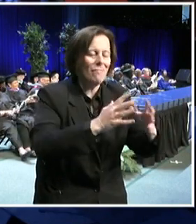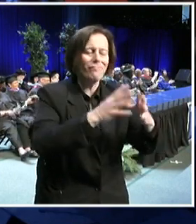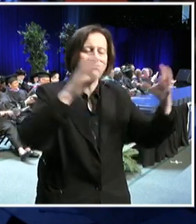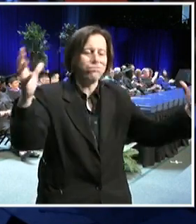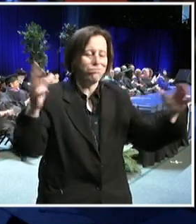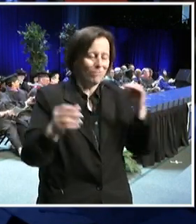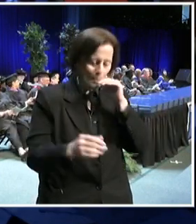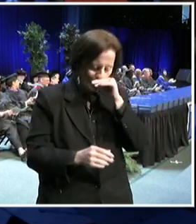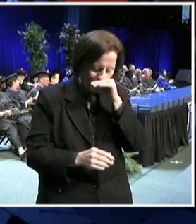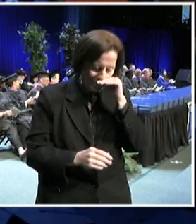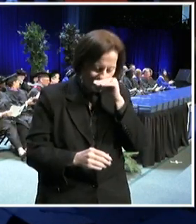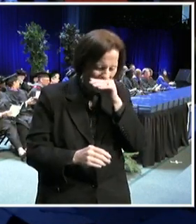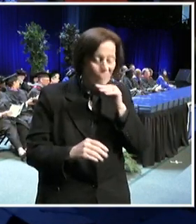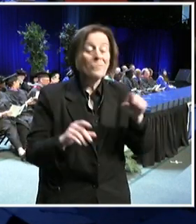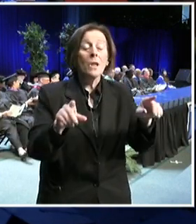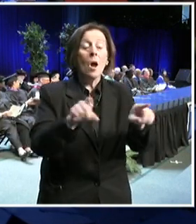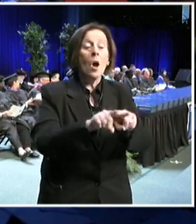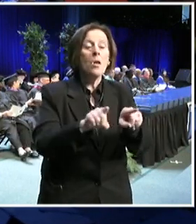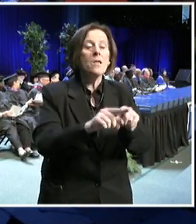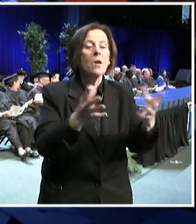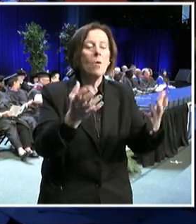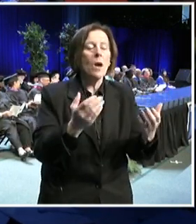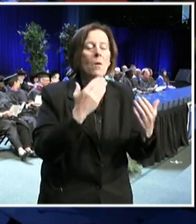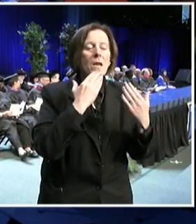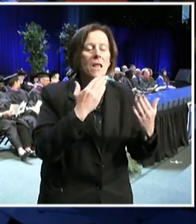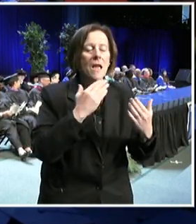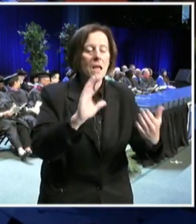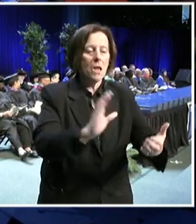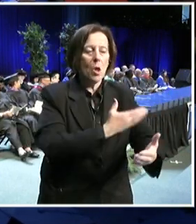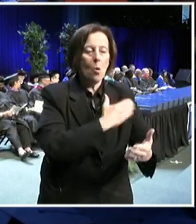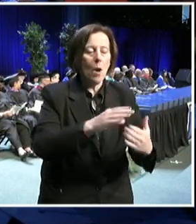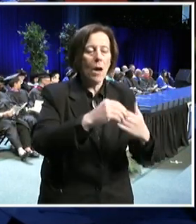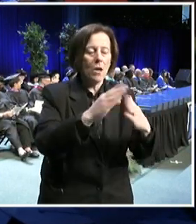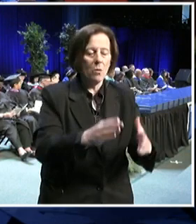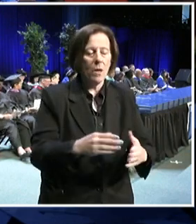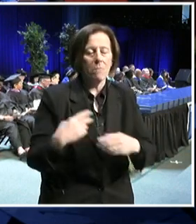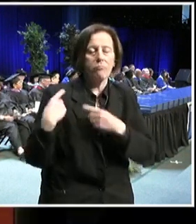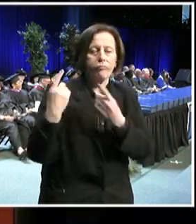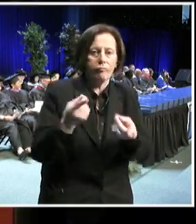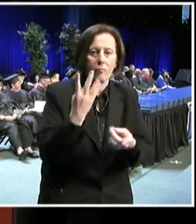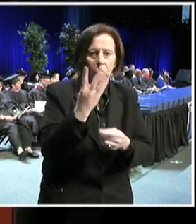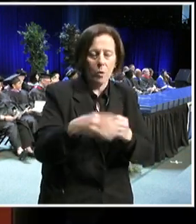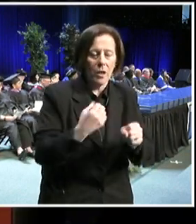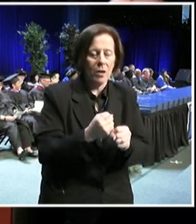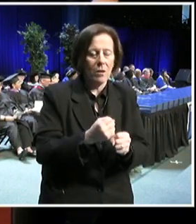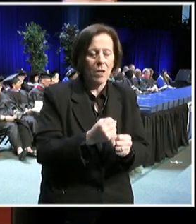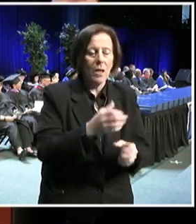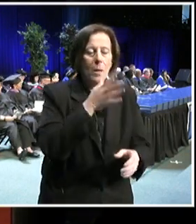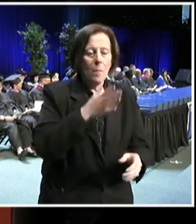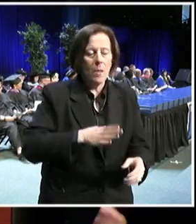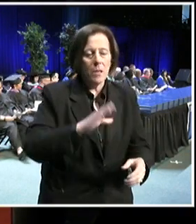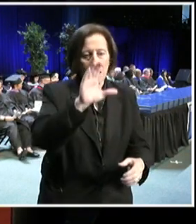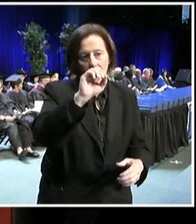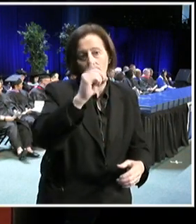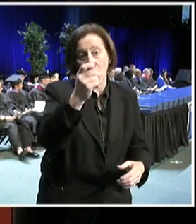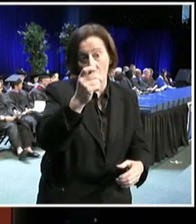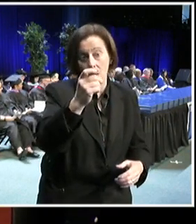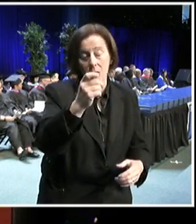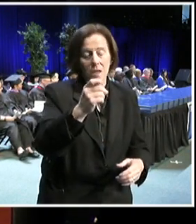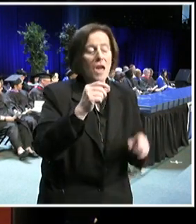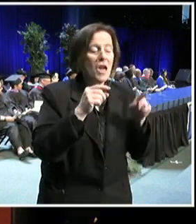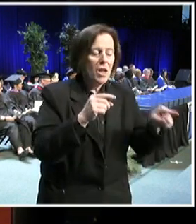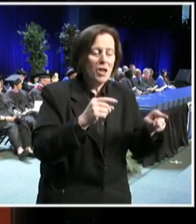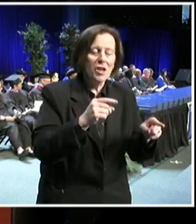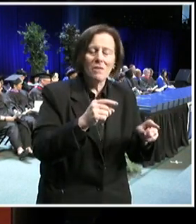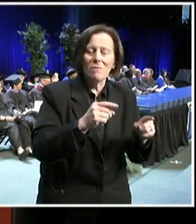And I would also like to thank my choir directors that I've had throughout the years, especially Ms. Cox. Thank you so much for being there for